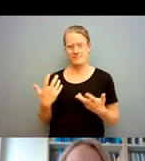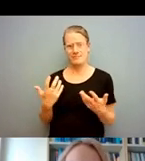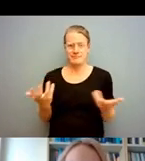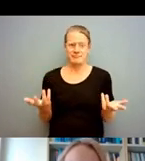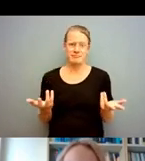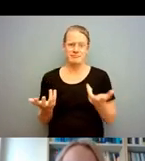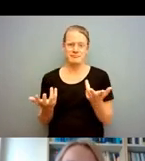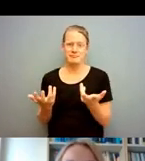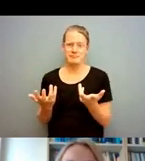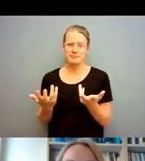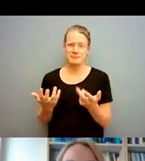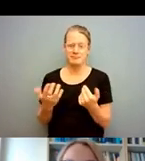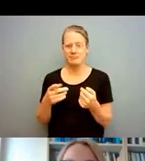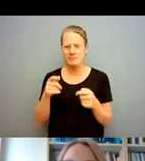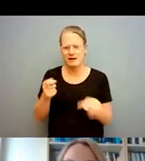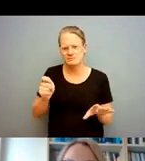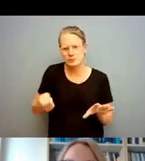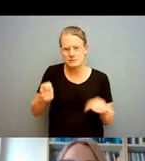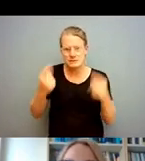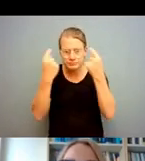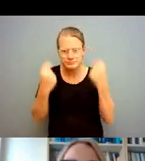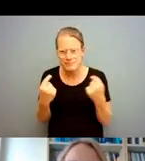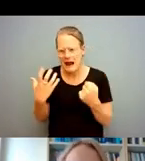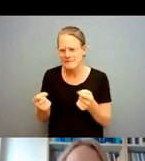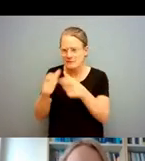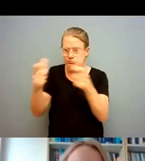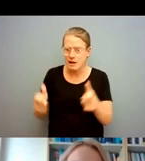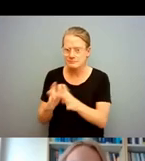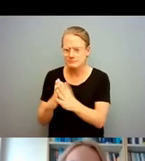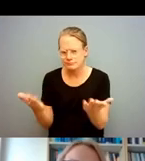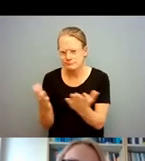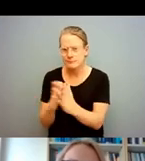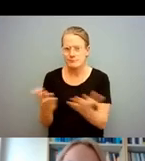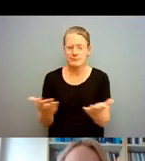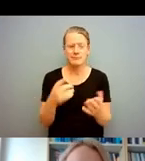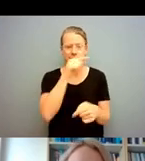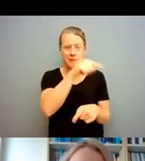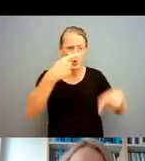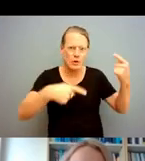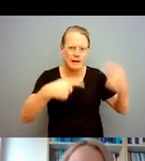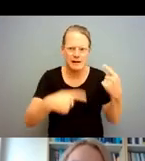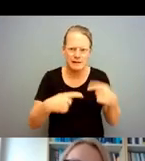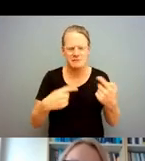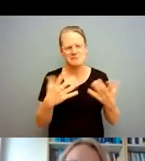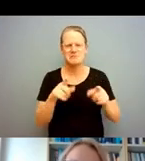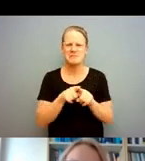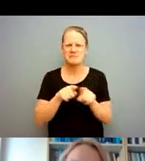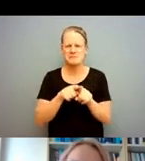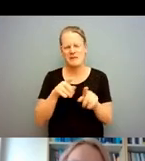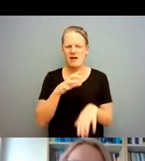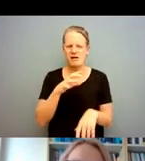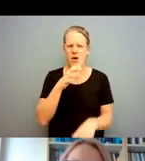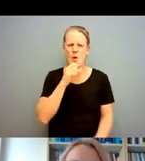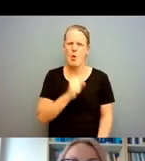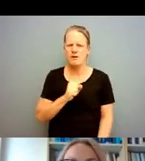politics, we often hear that people question that the declaration